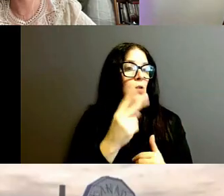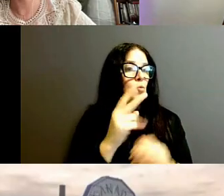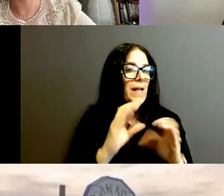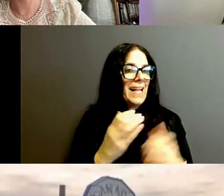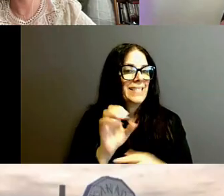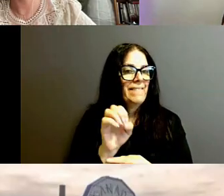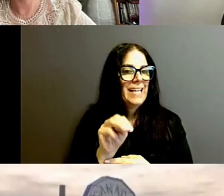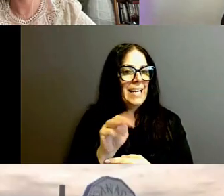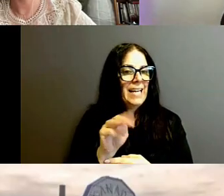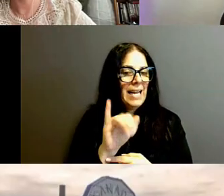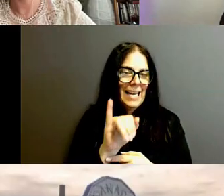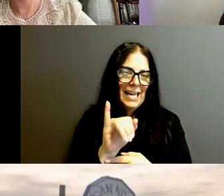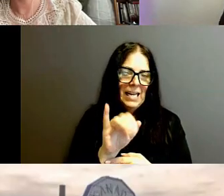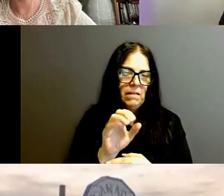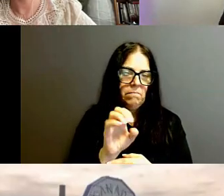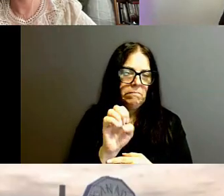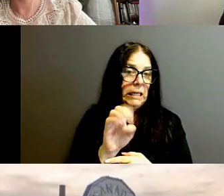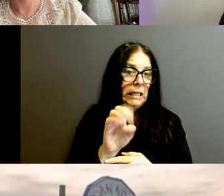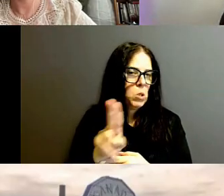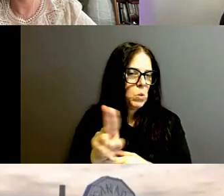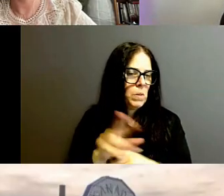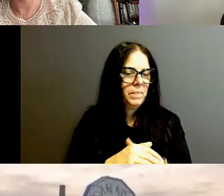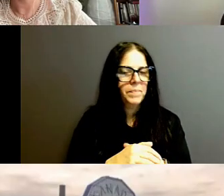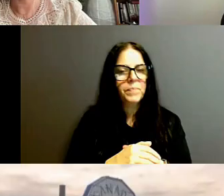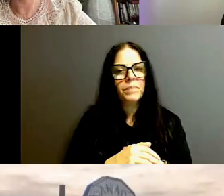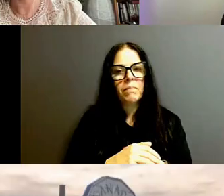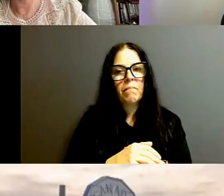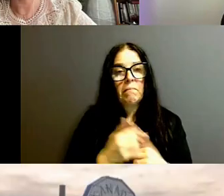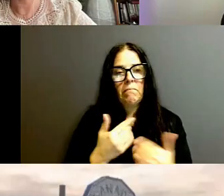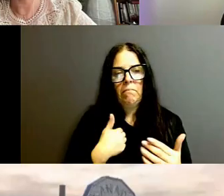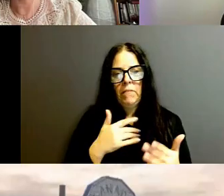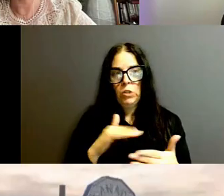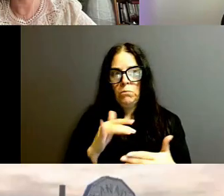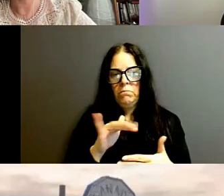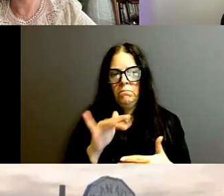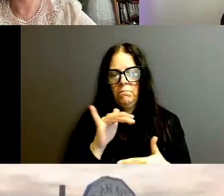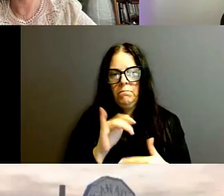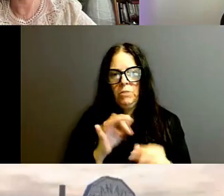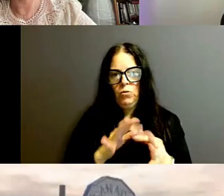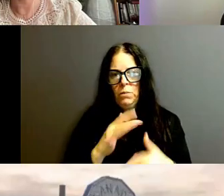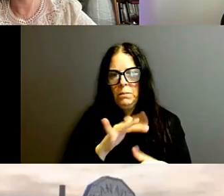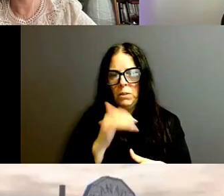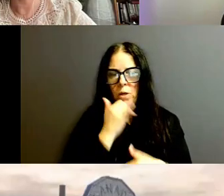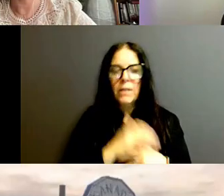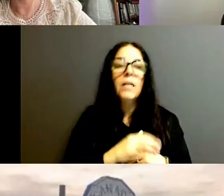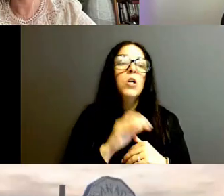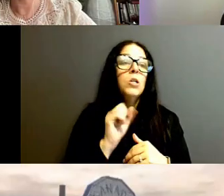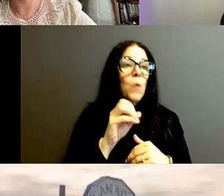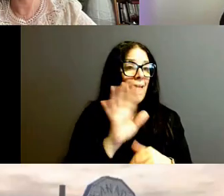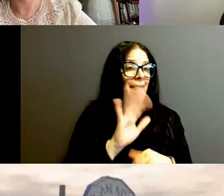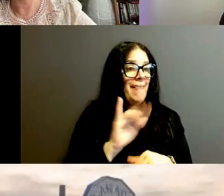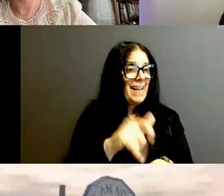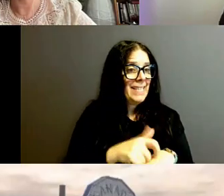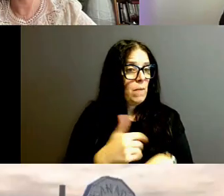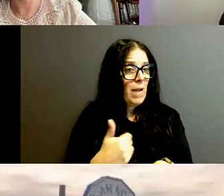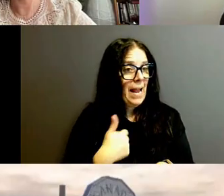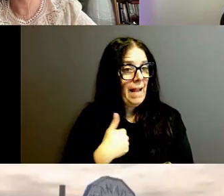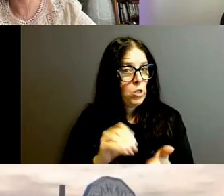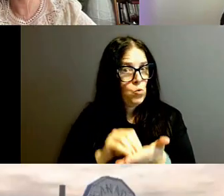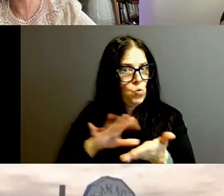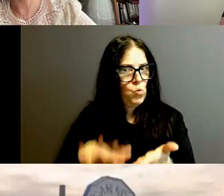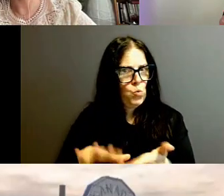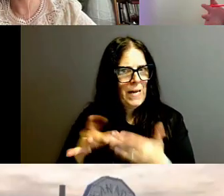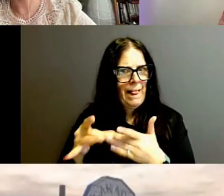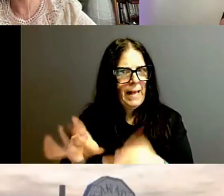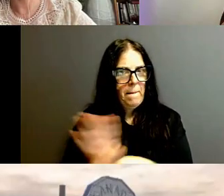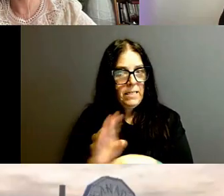And then we had a student-led business that was here when I started,